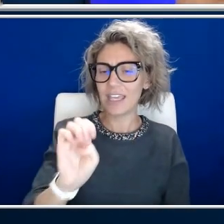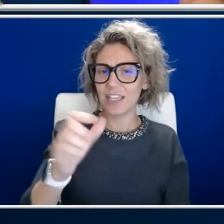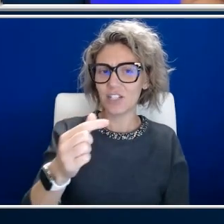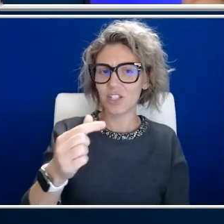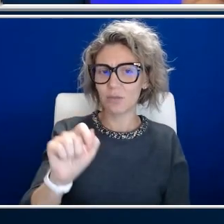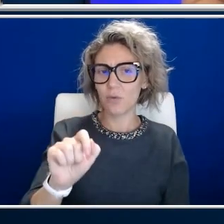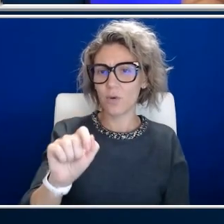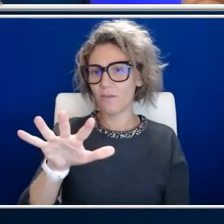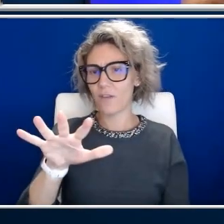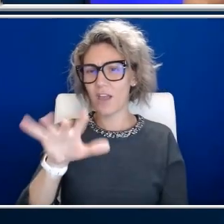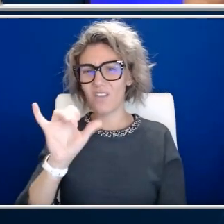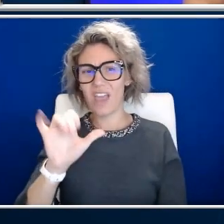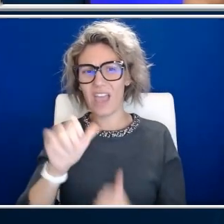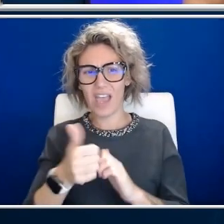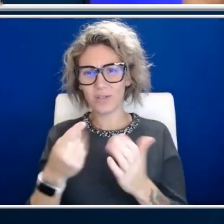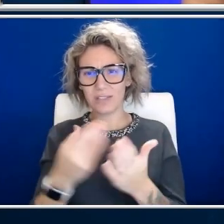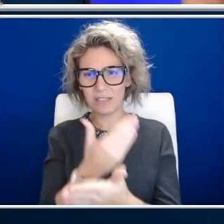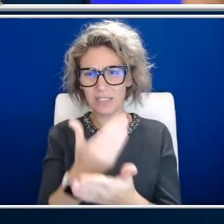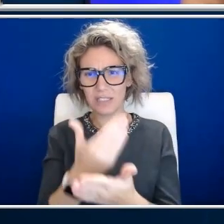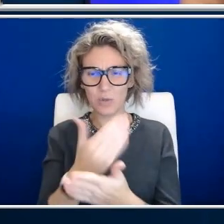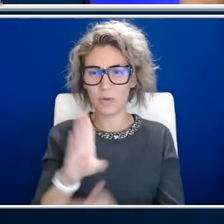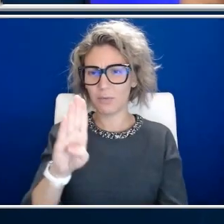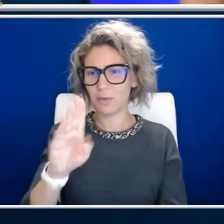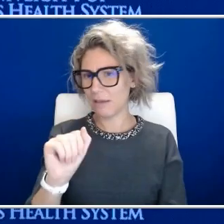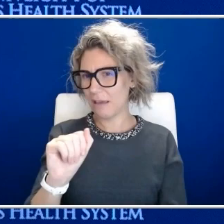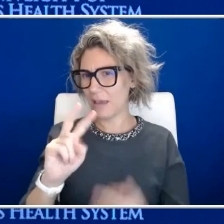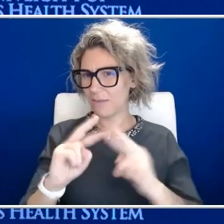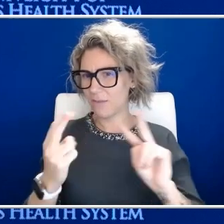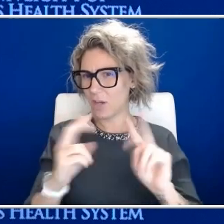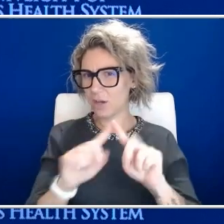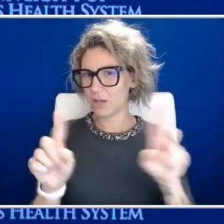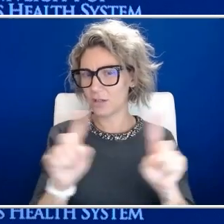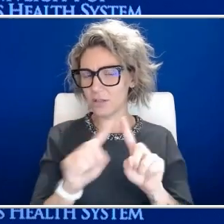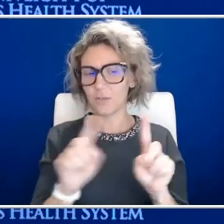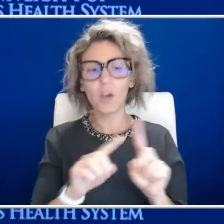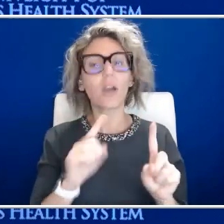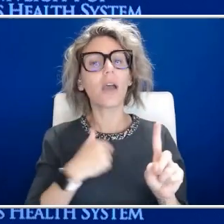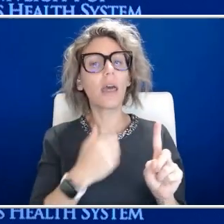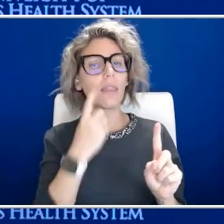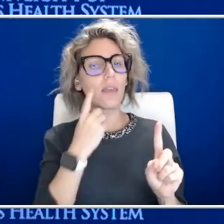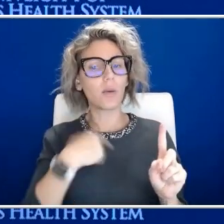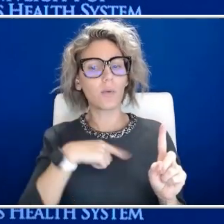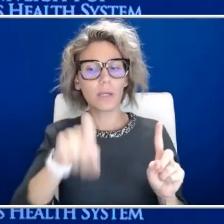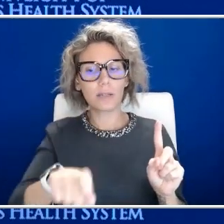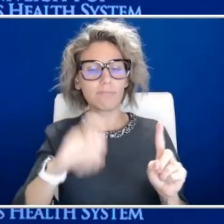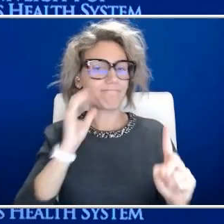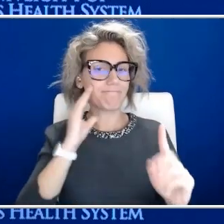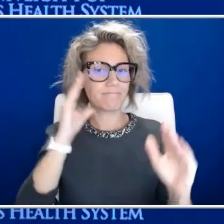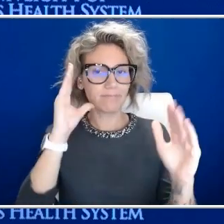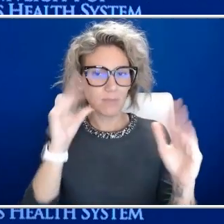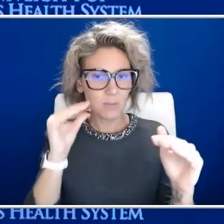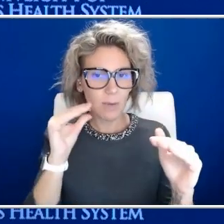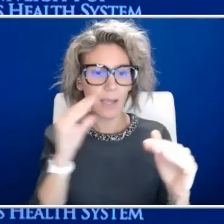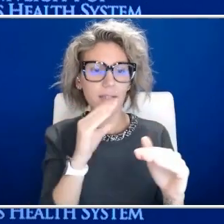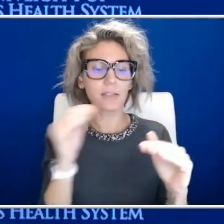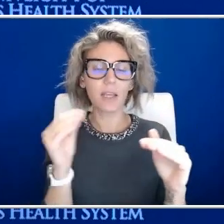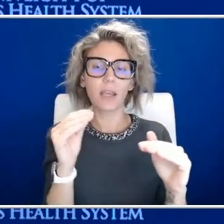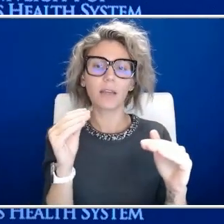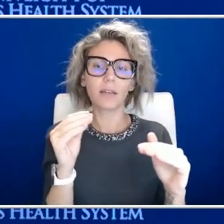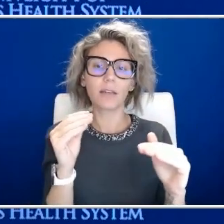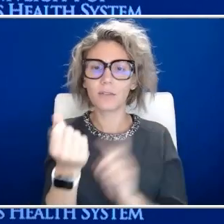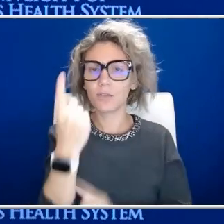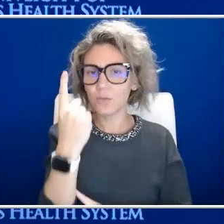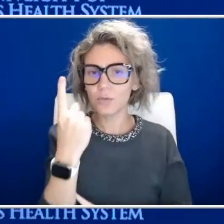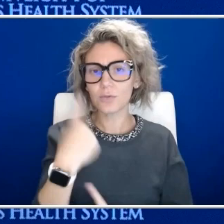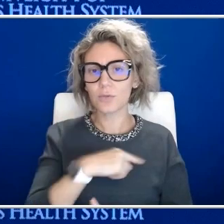new BA variant different? Yeah, again, I think we need to expect and understand that we are